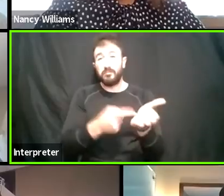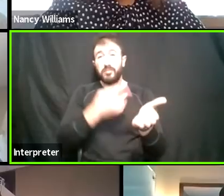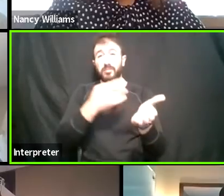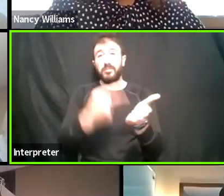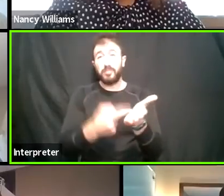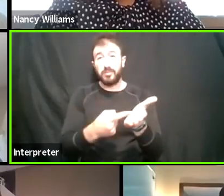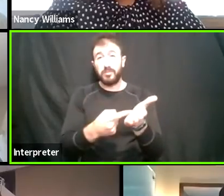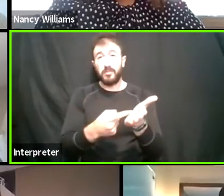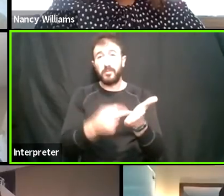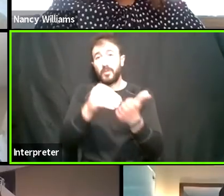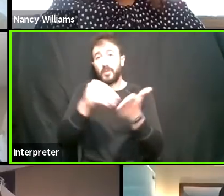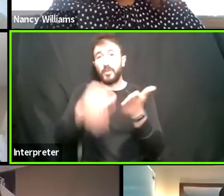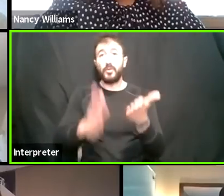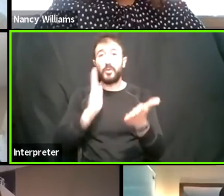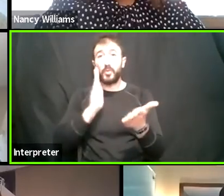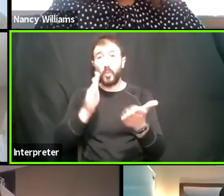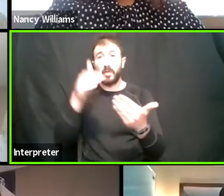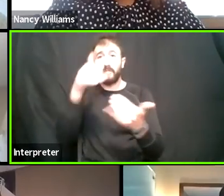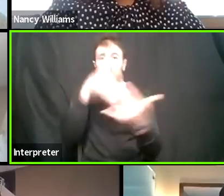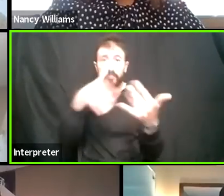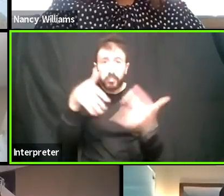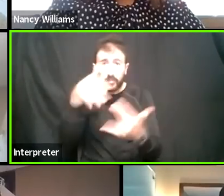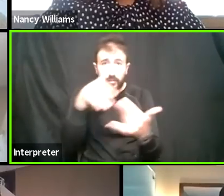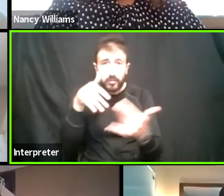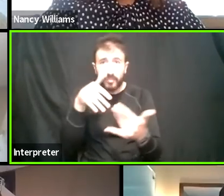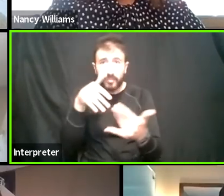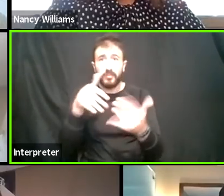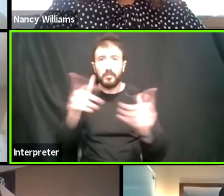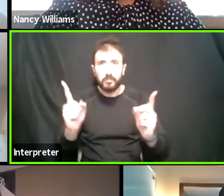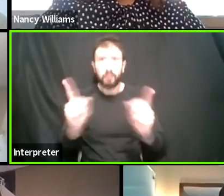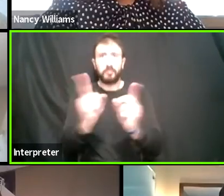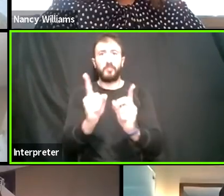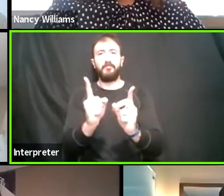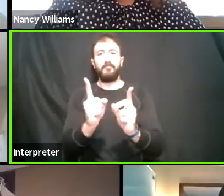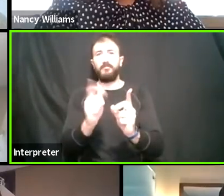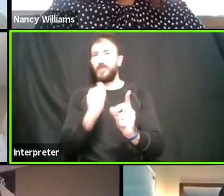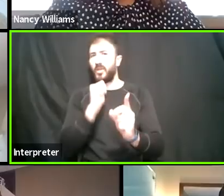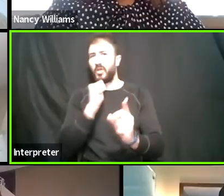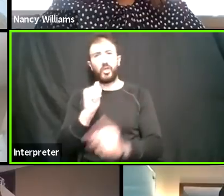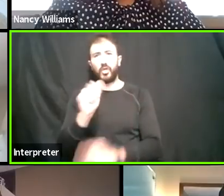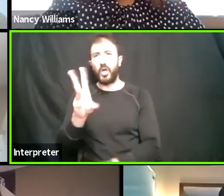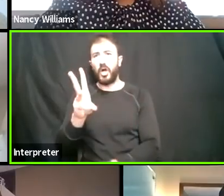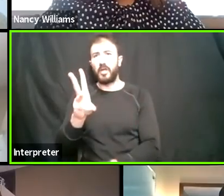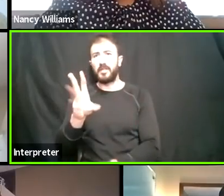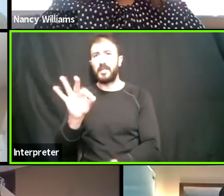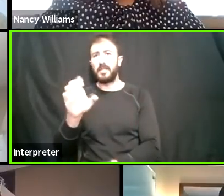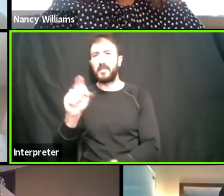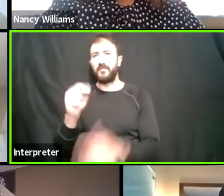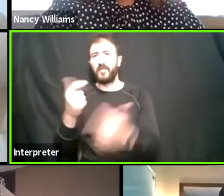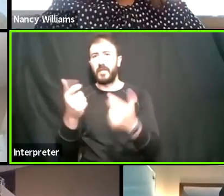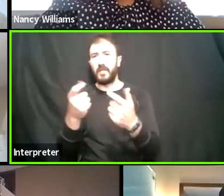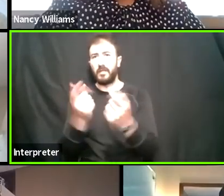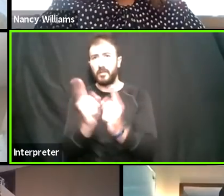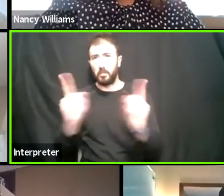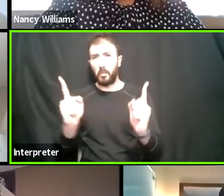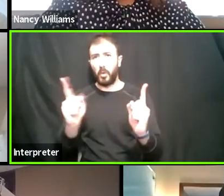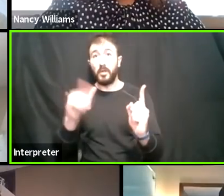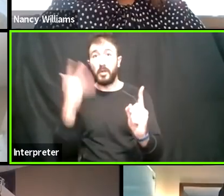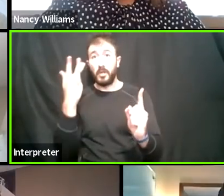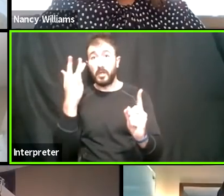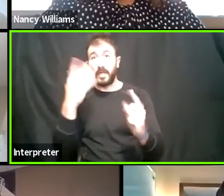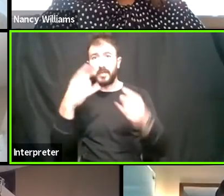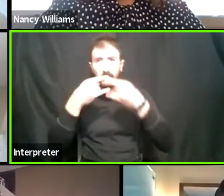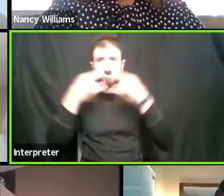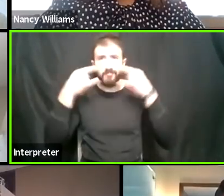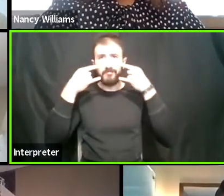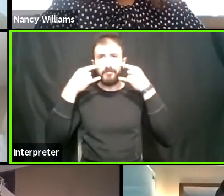the masks. That's why we have the other precautions in place. If it is truly an arrangement where the sink is